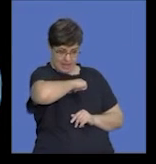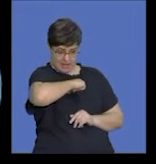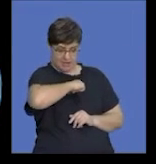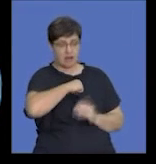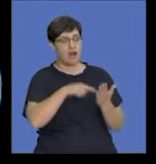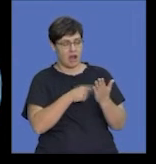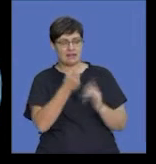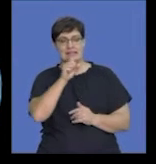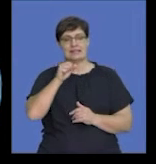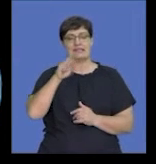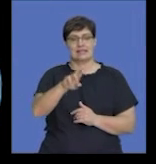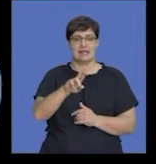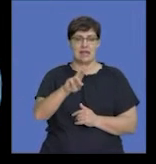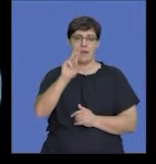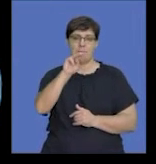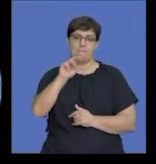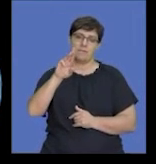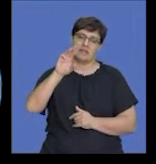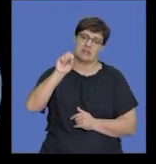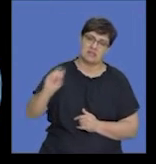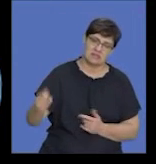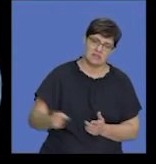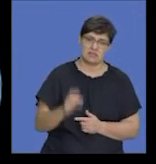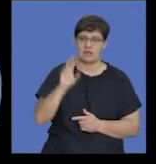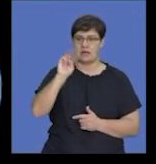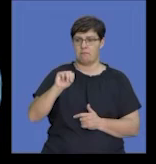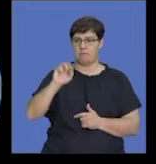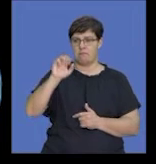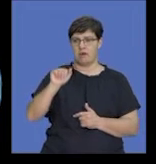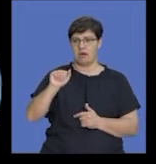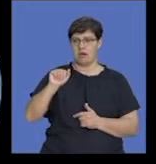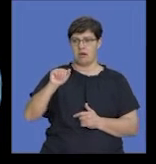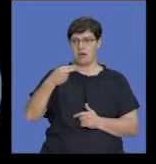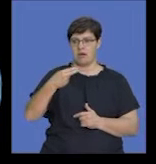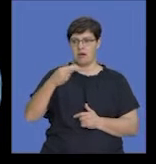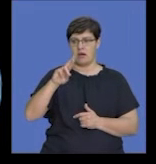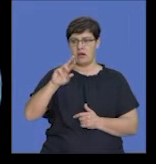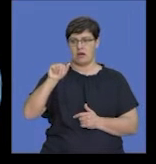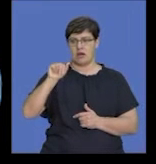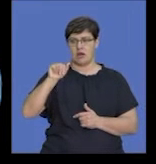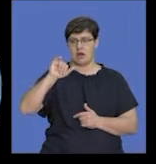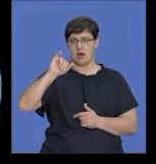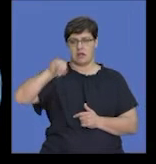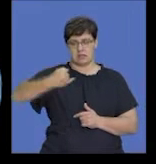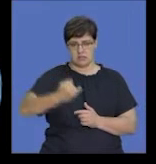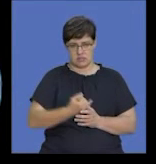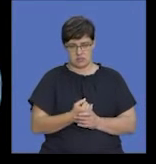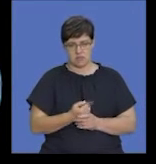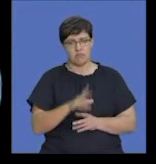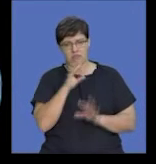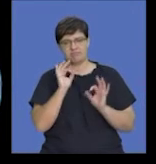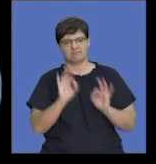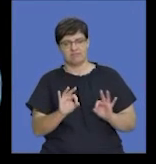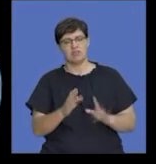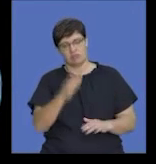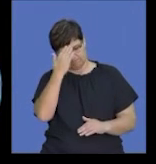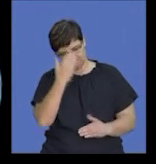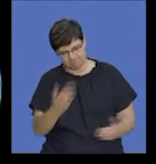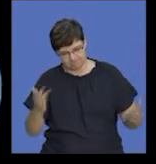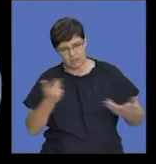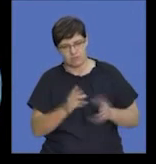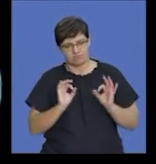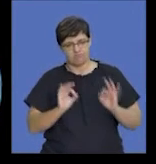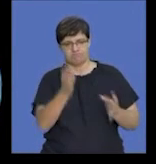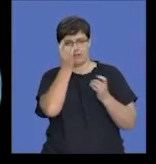Dear Miss Maharaj, the way it is indicated, and they would obviously get it right. It's just courteous to give them the accurate